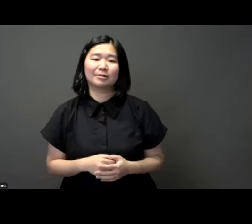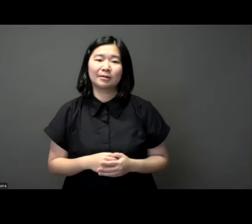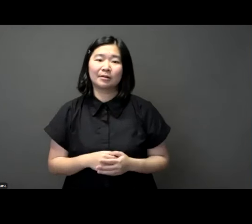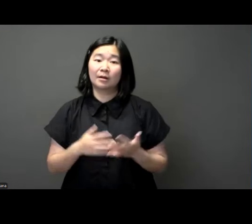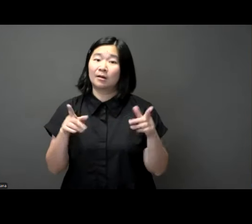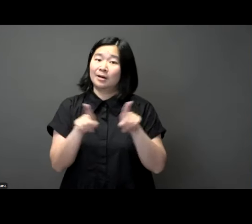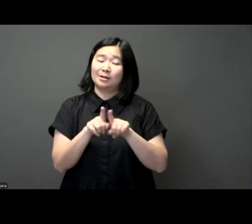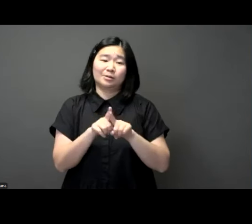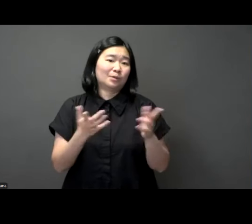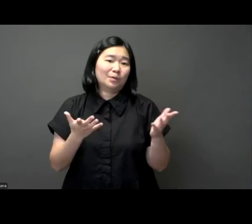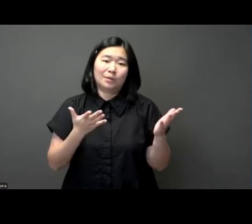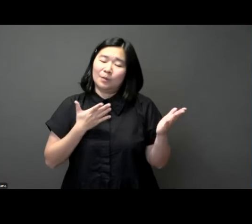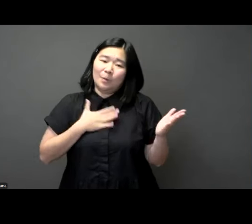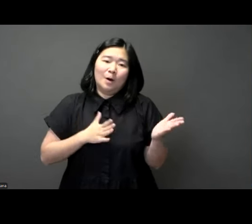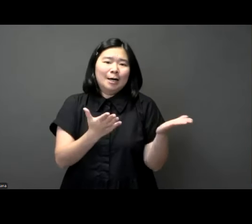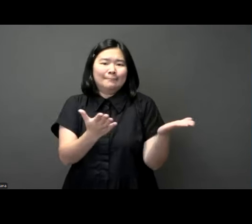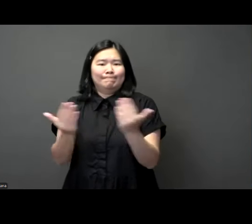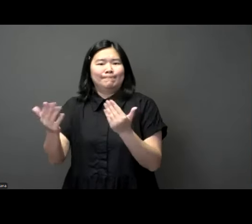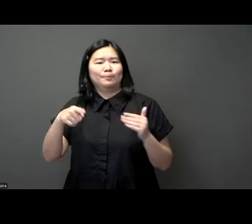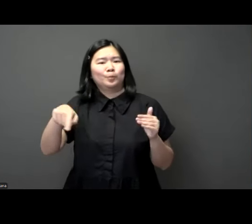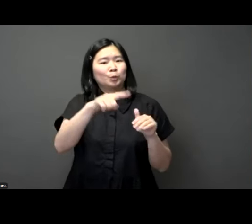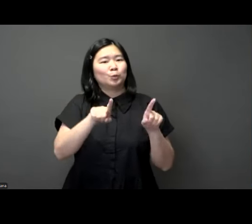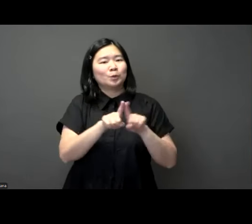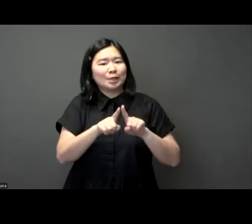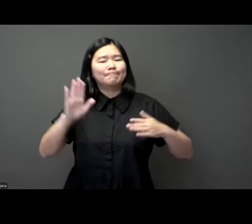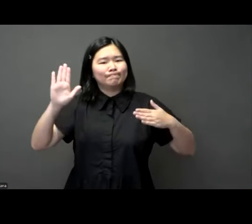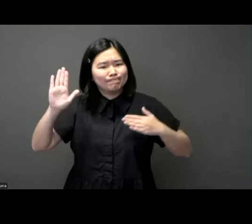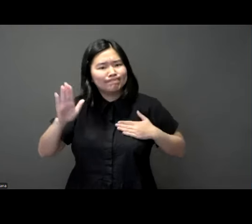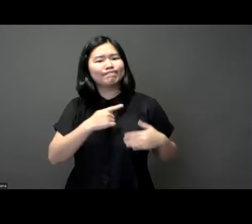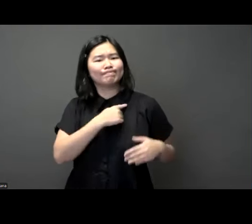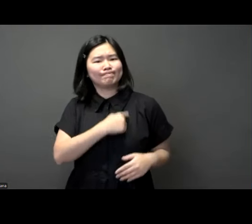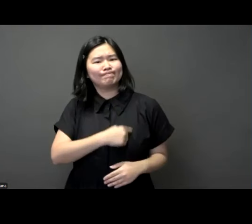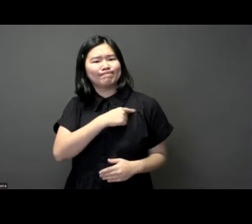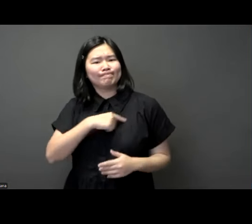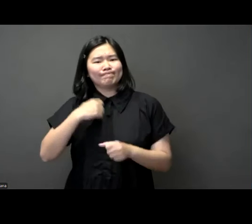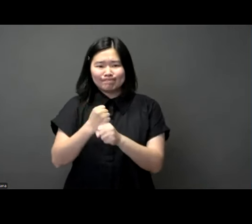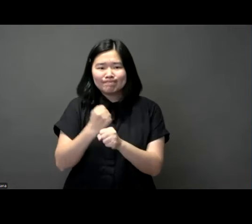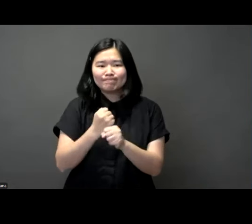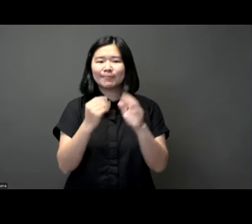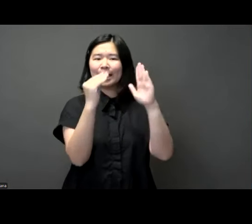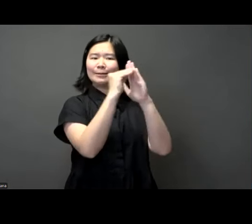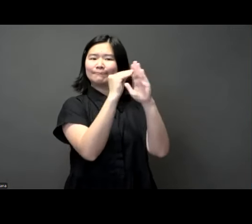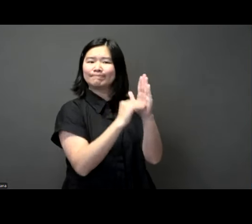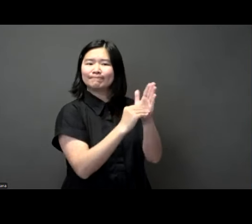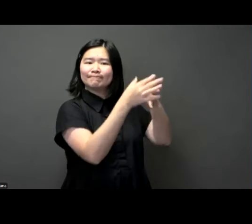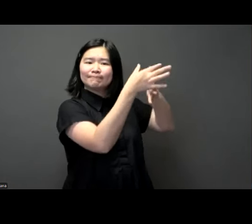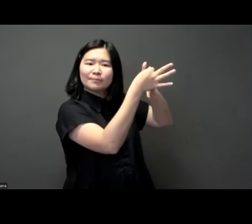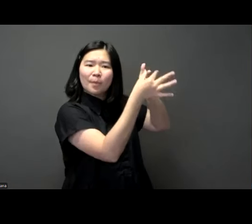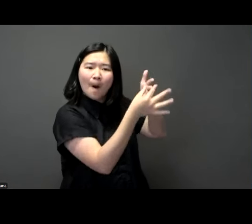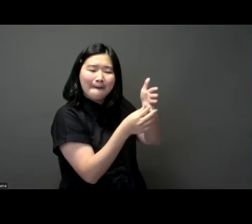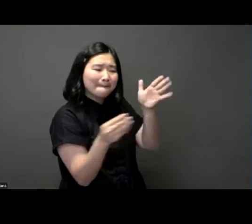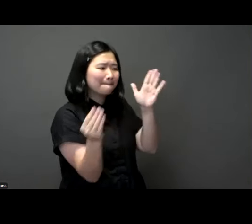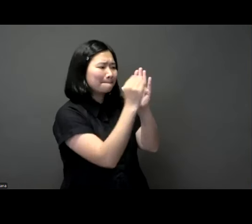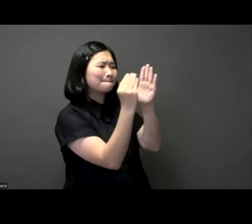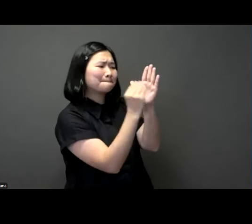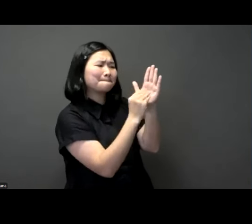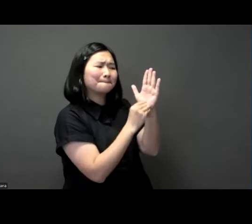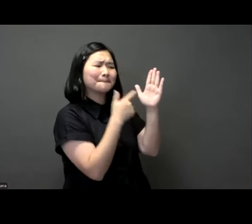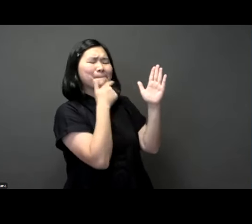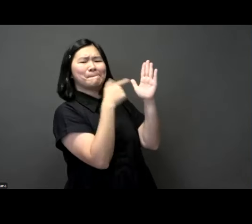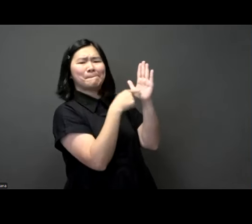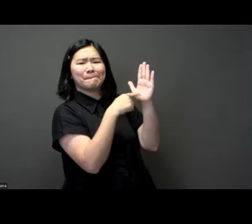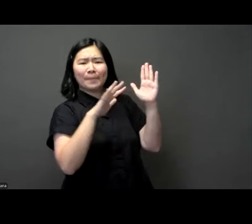communicable diseases, for communicable disease elimination, are generally responsive to the needs of the populations that we